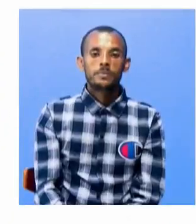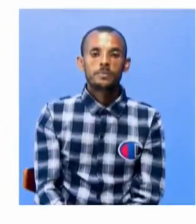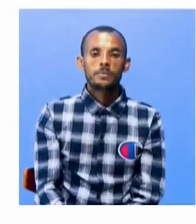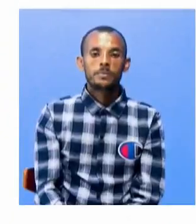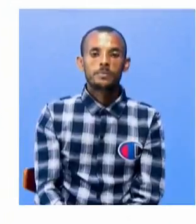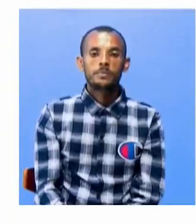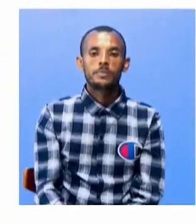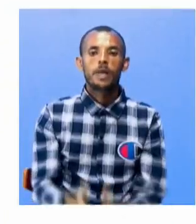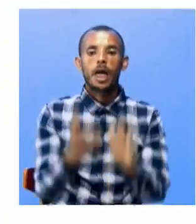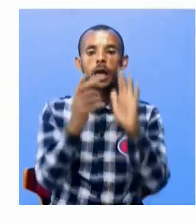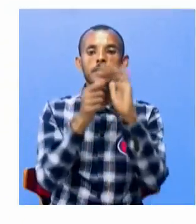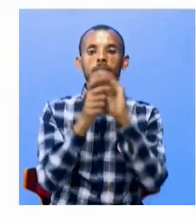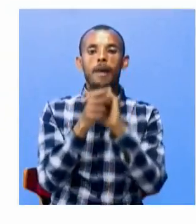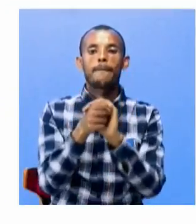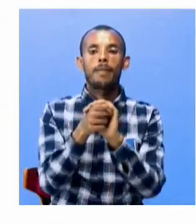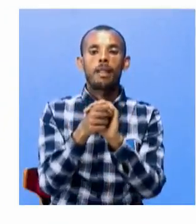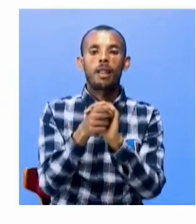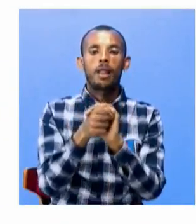Example